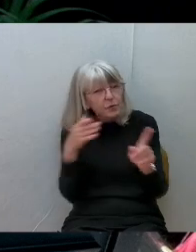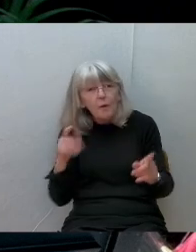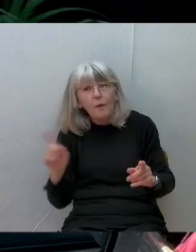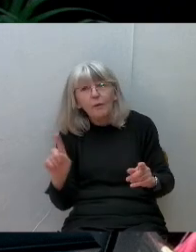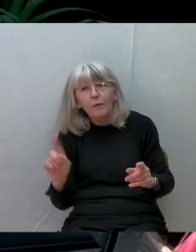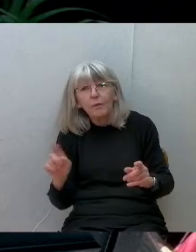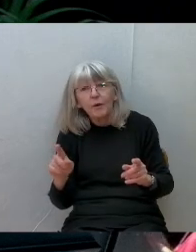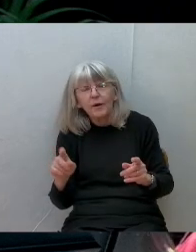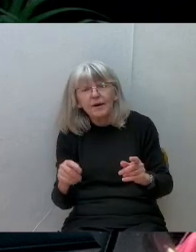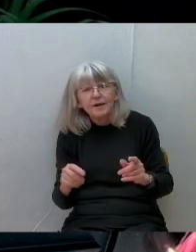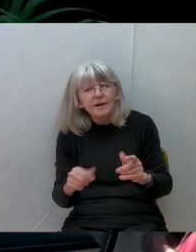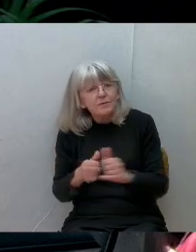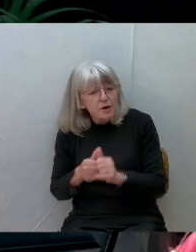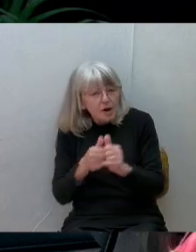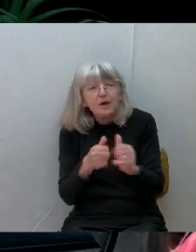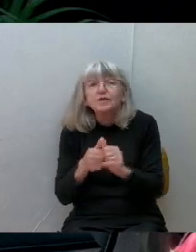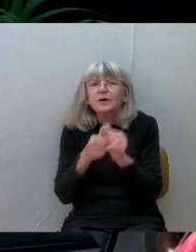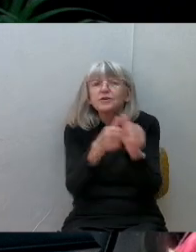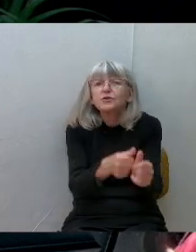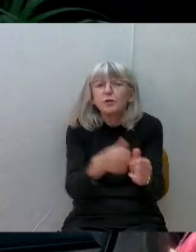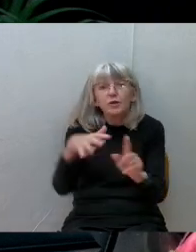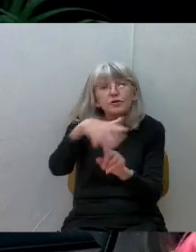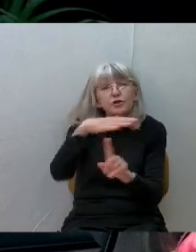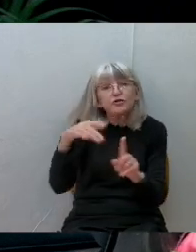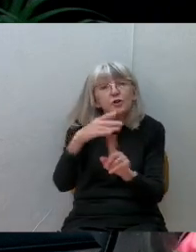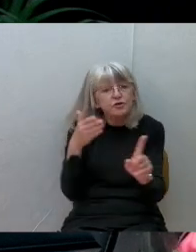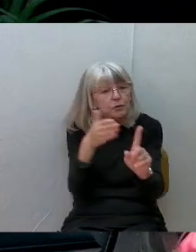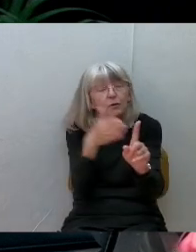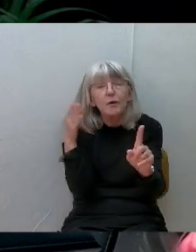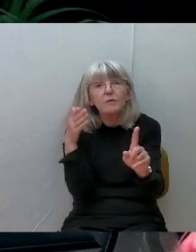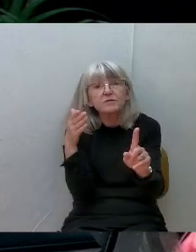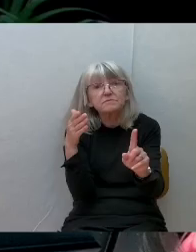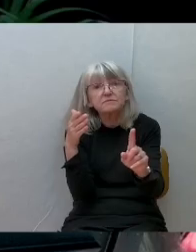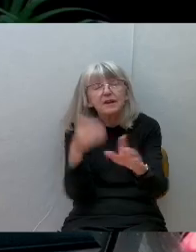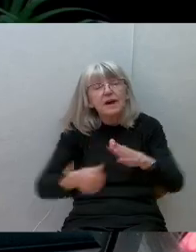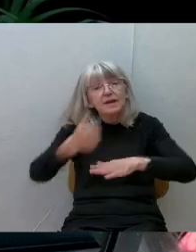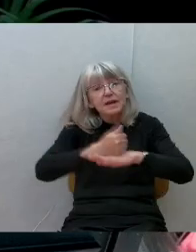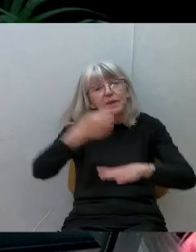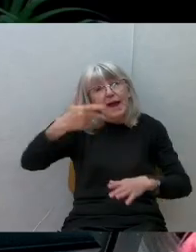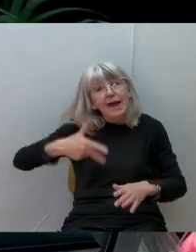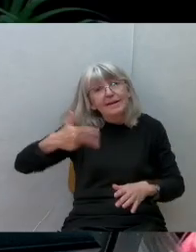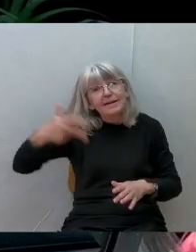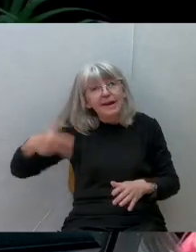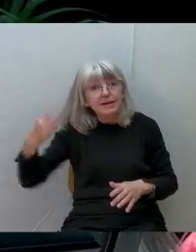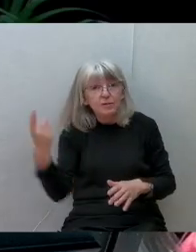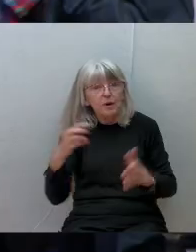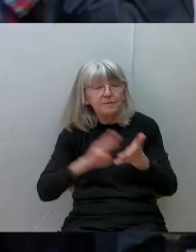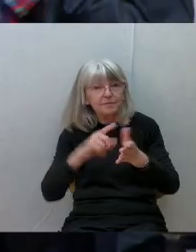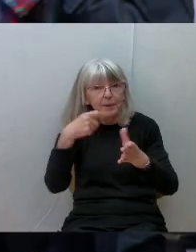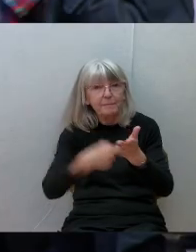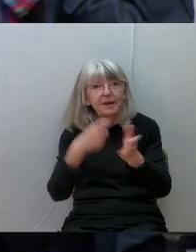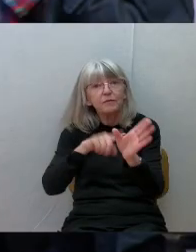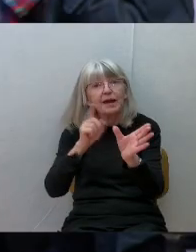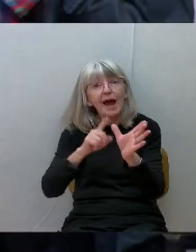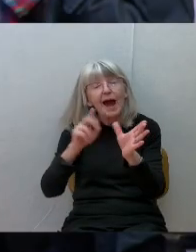vibrant future for all. Our university was co-founded in 1881 by Mary Ann Baxter, who was a